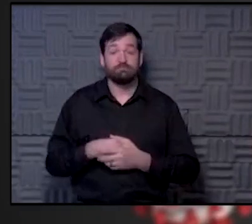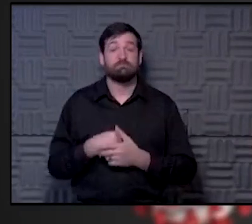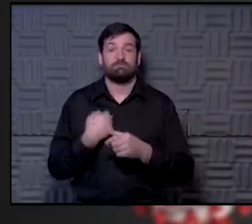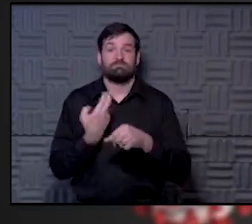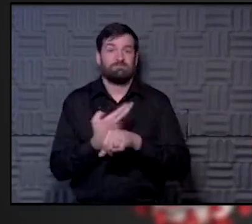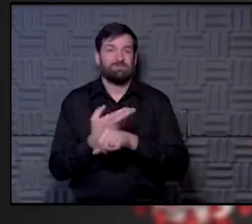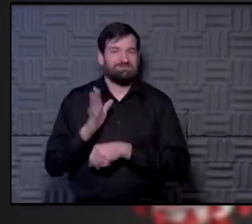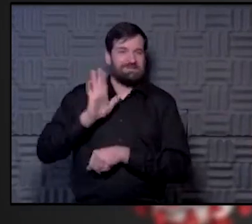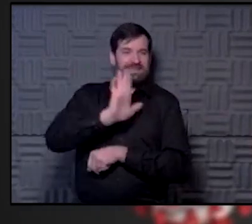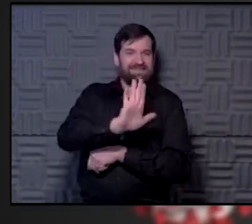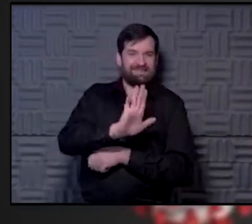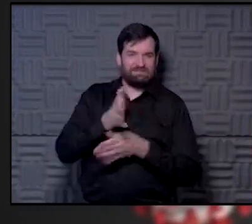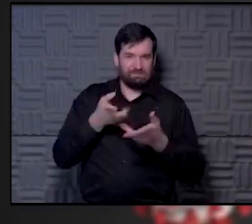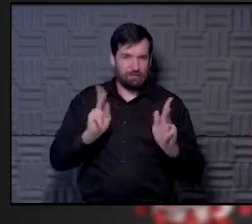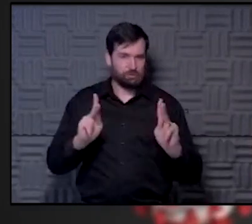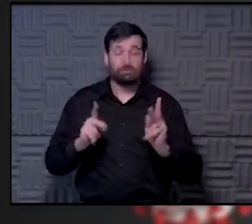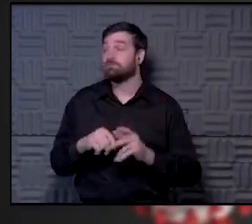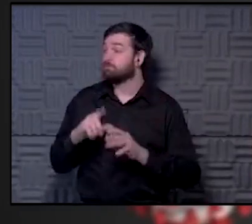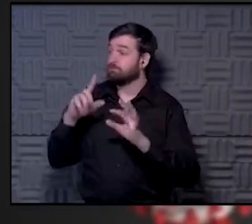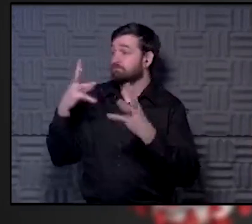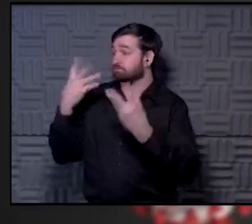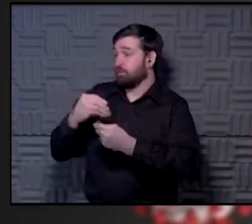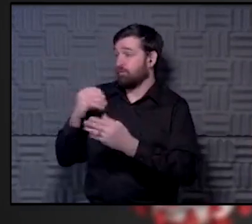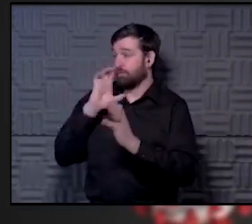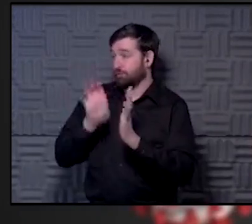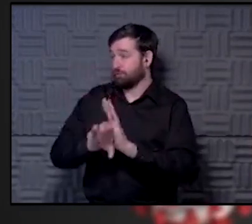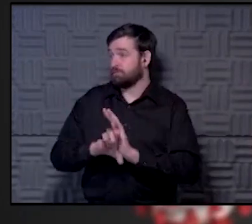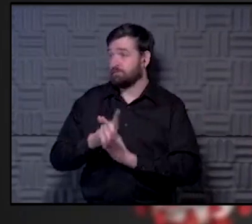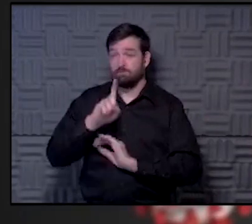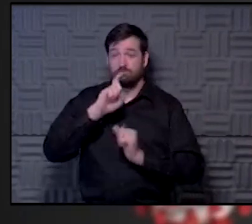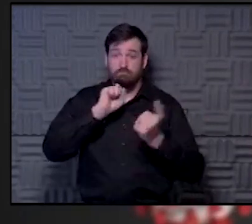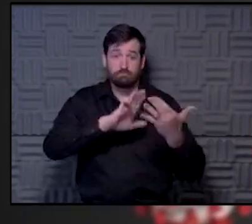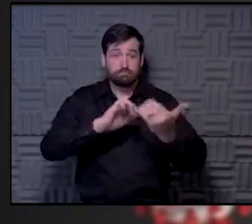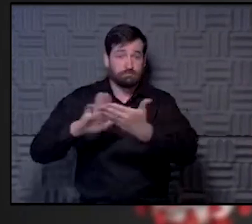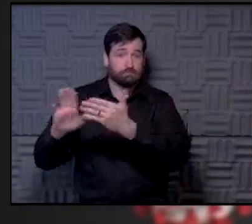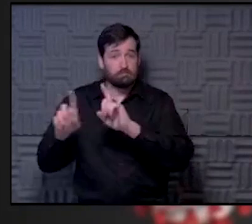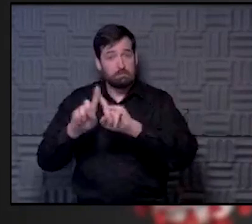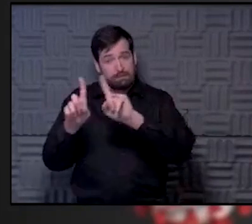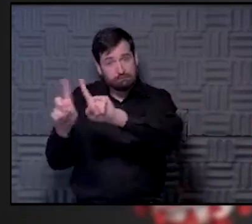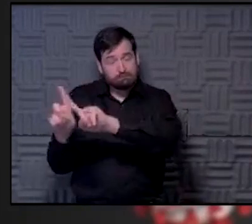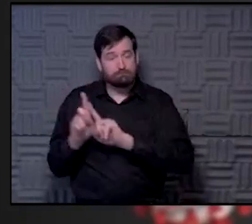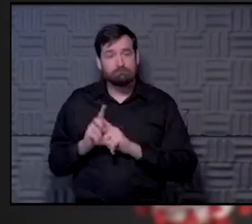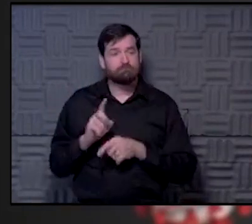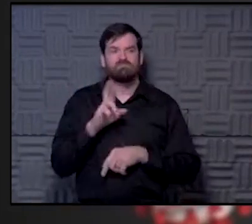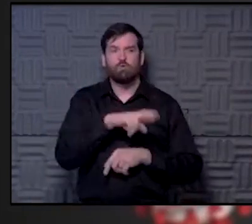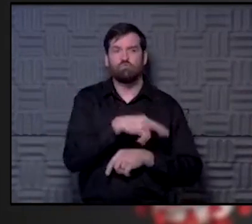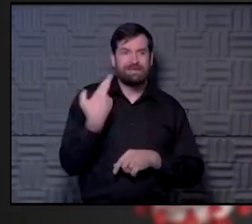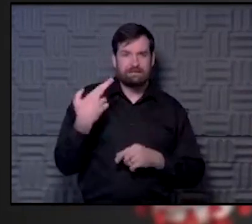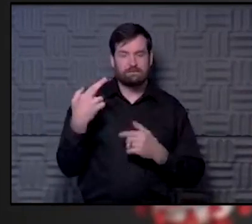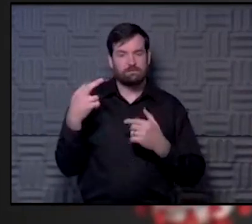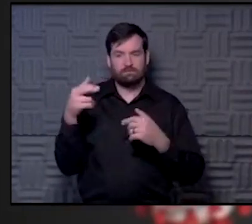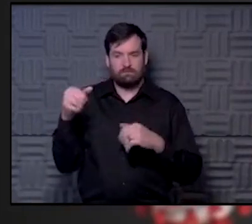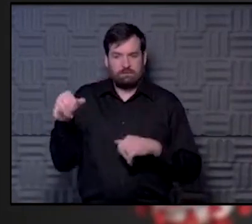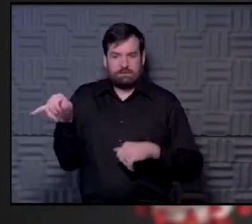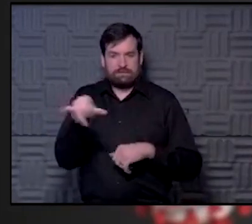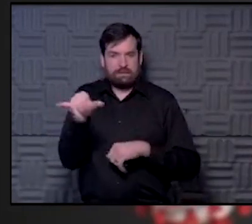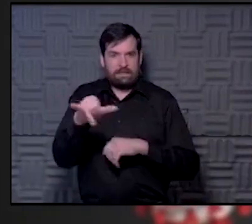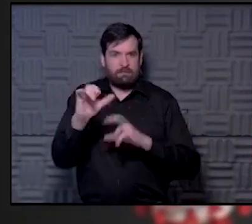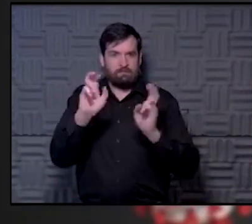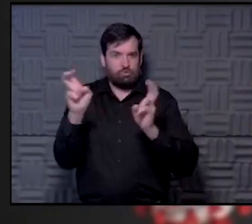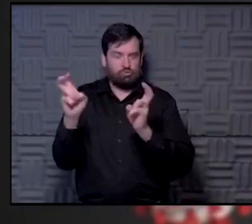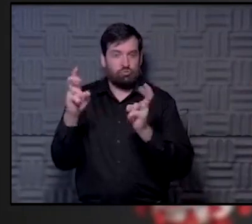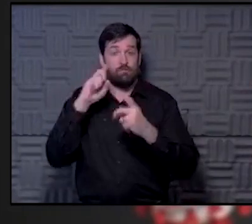this with his permission. So. Yes, it's an excellent graphic because it really does address lots of things, right? Yeah. The risk of this same complication